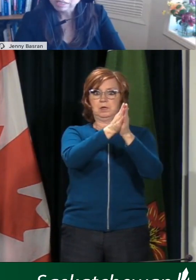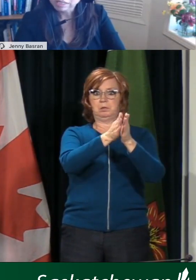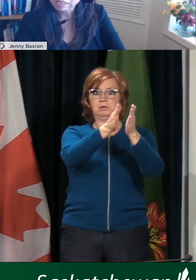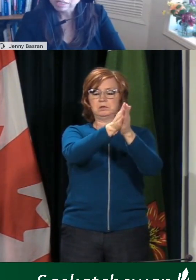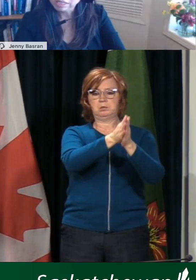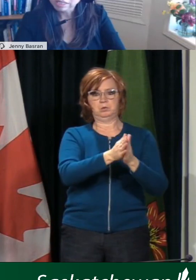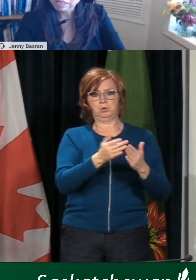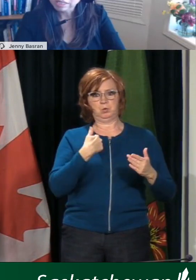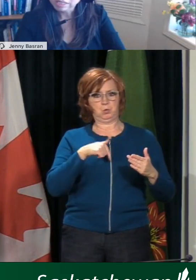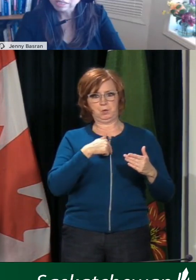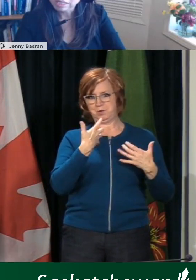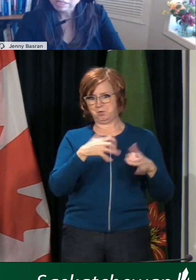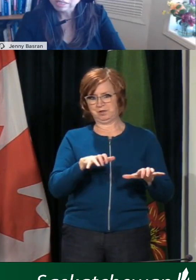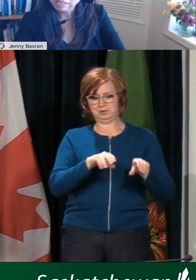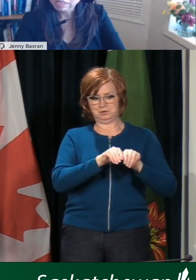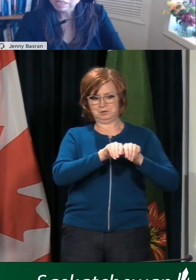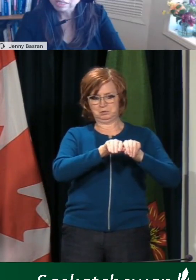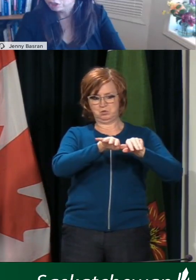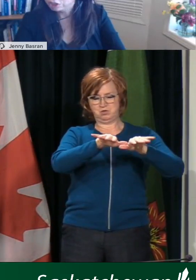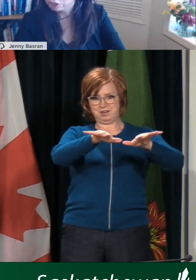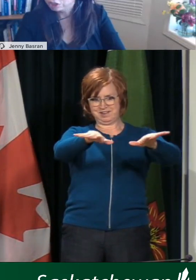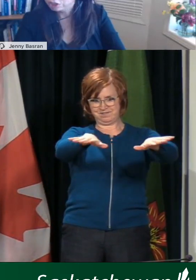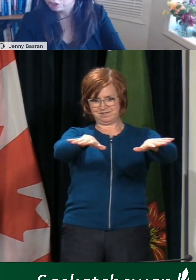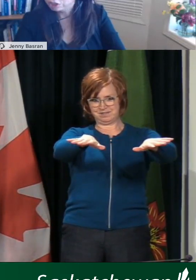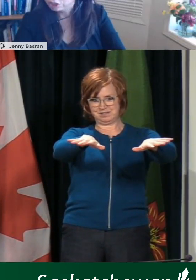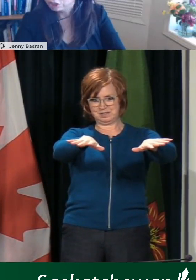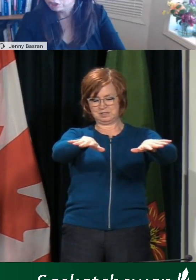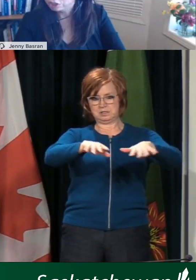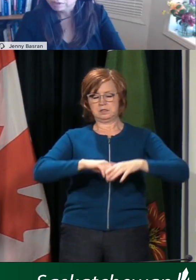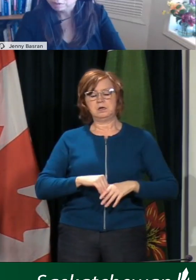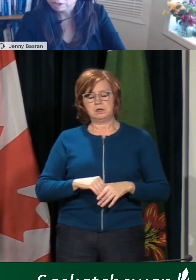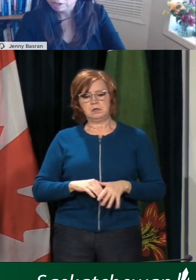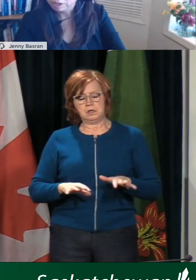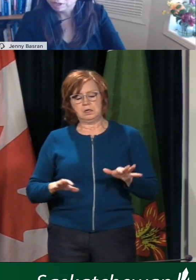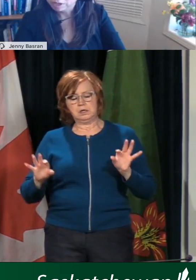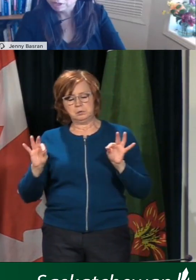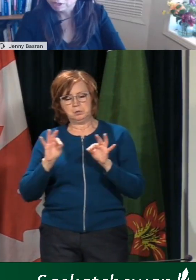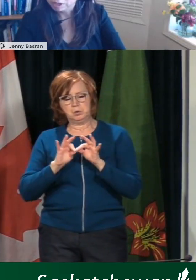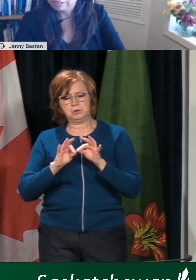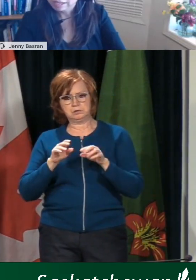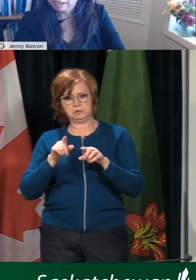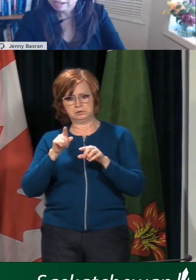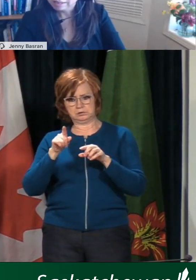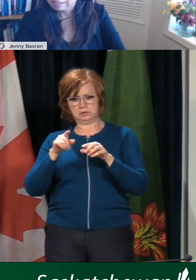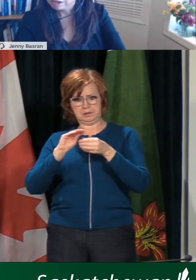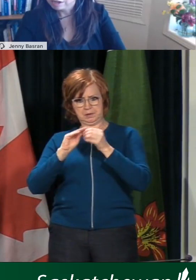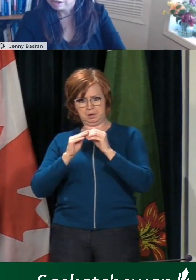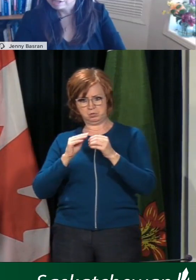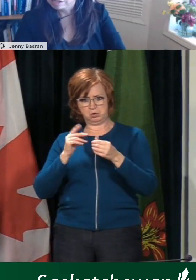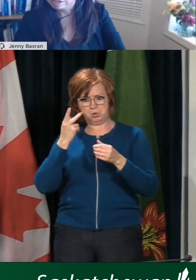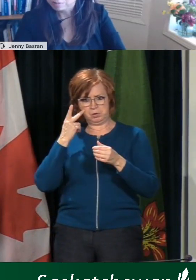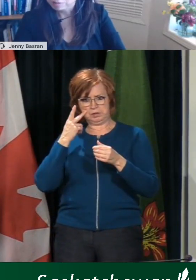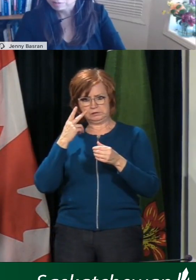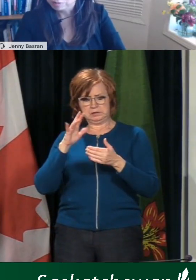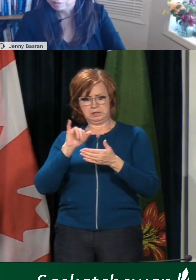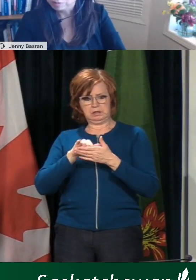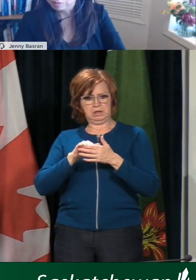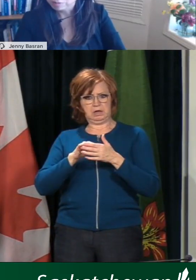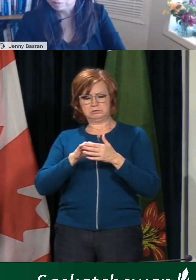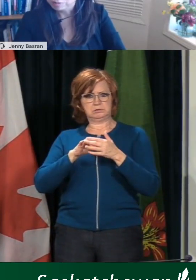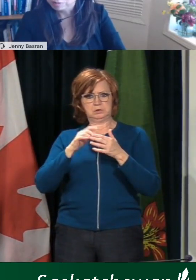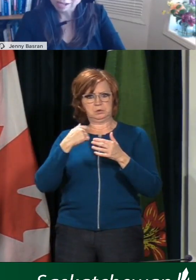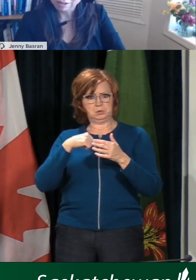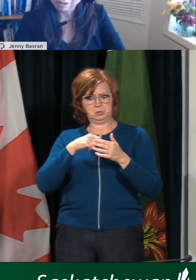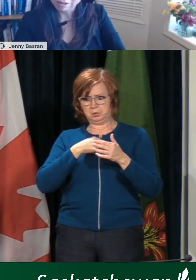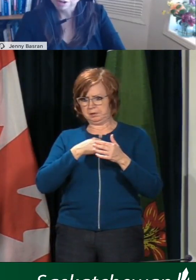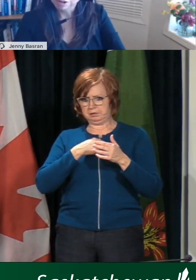could really be a major consideration when we're determining what to do with our public health measures. And this is often called the hammer and the dance. So we hammer